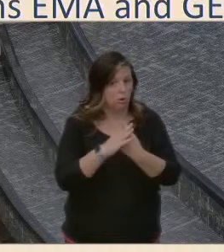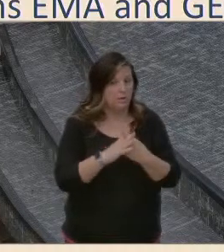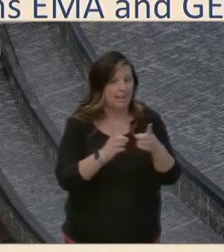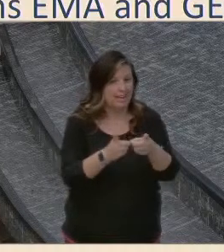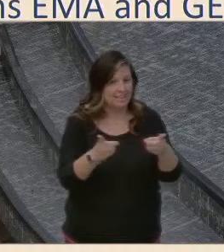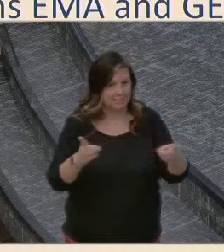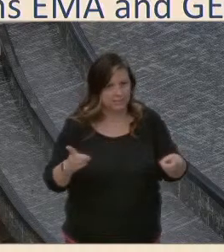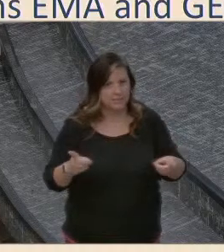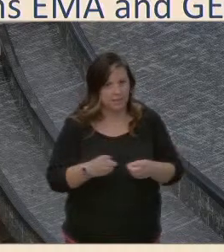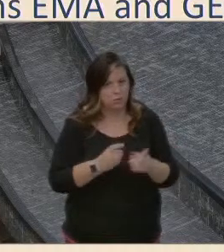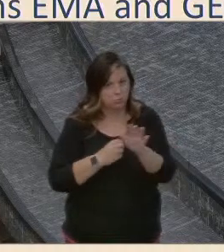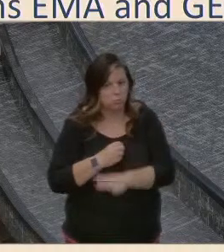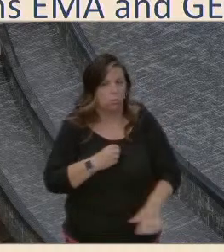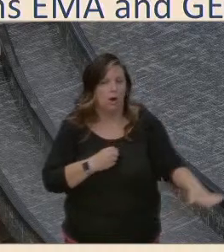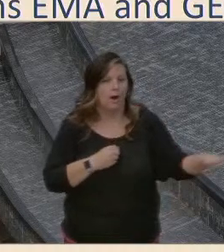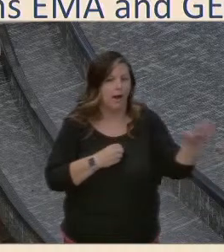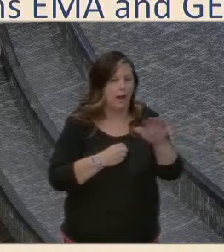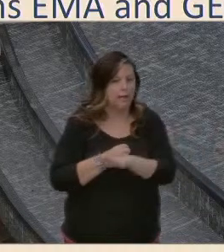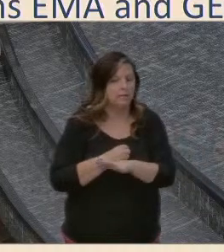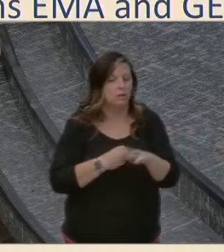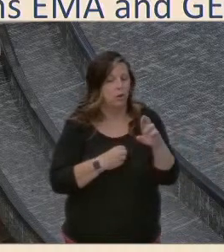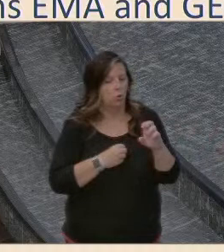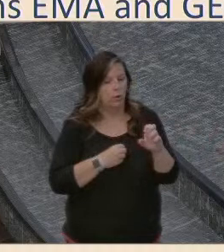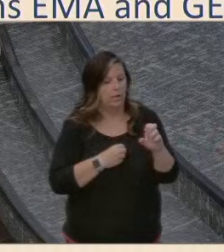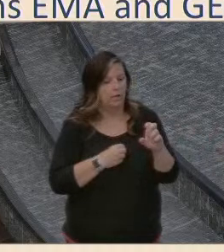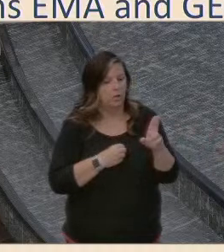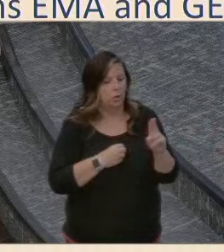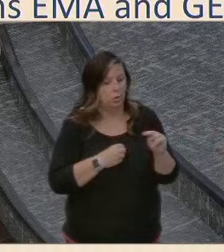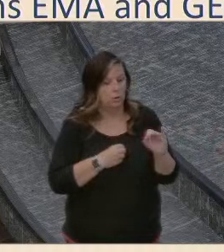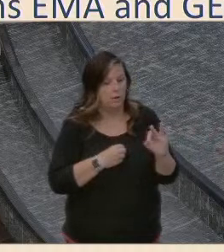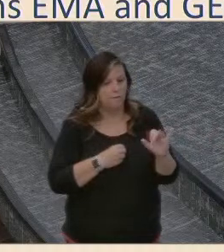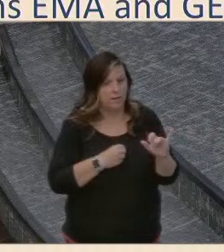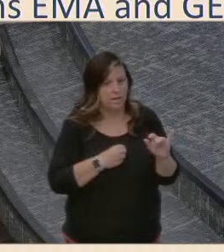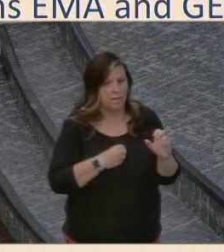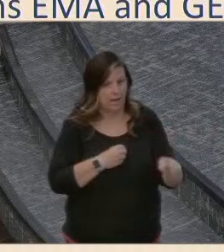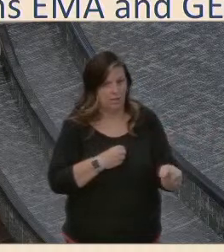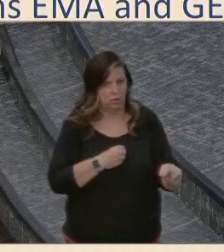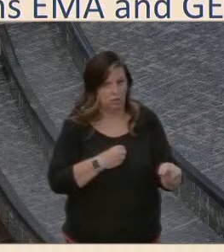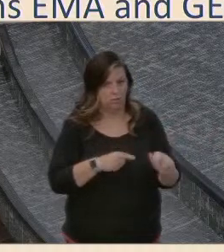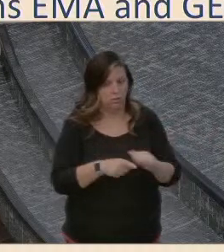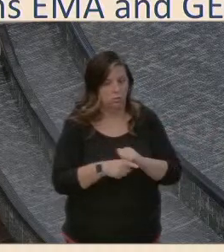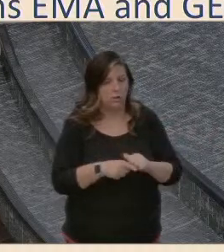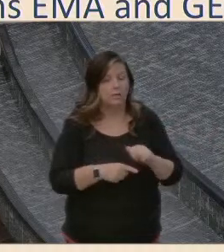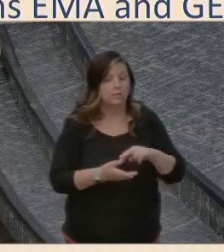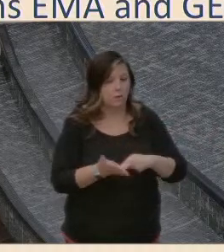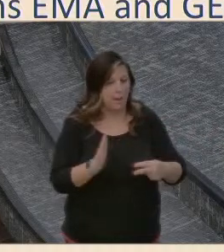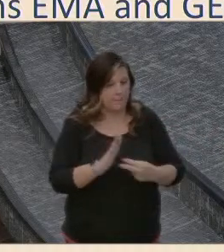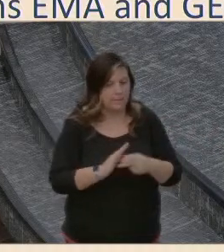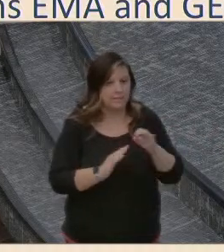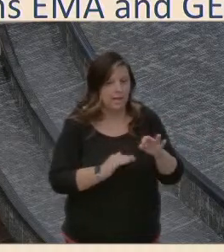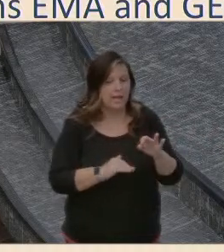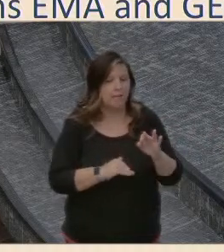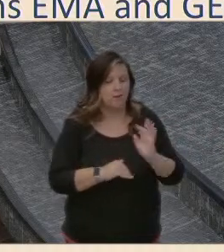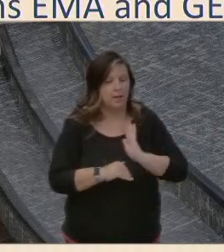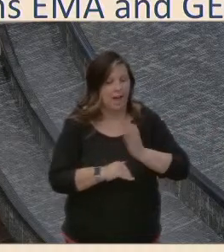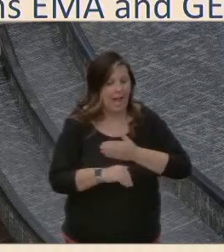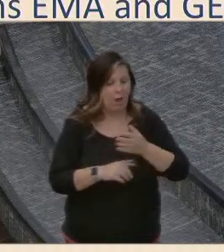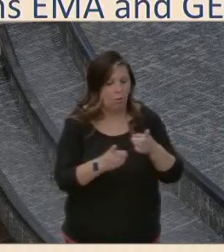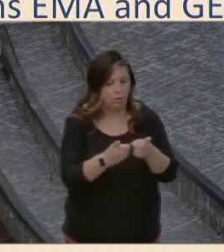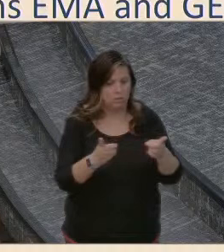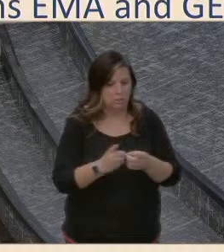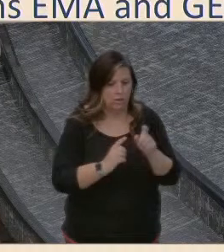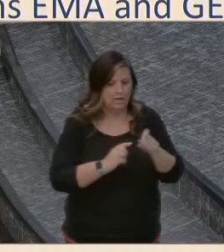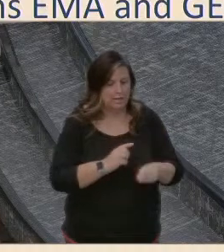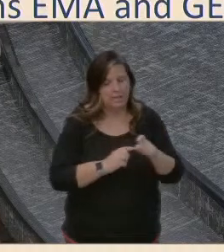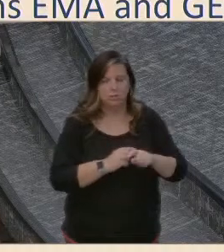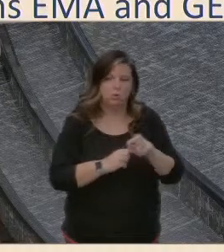reunification training. So essentially what that means is, as a district, if we had to reunify a school,